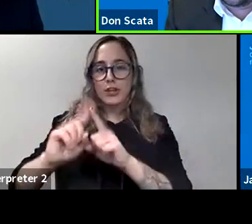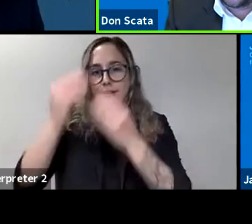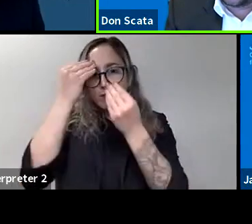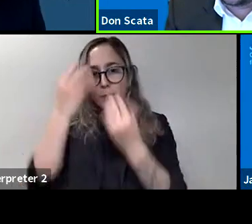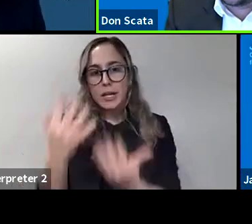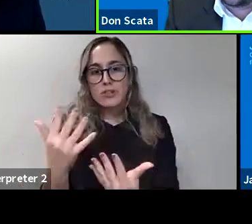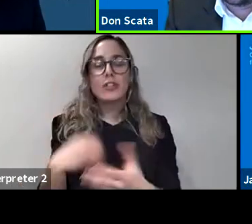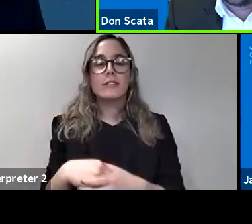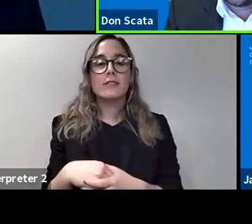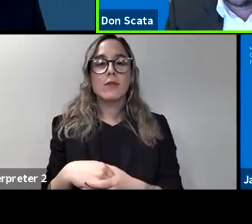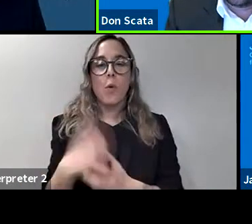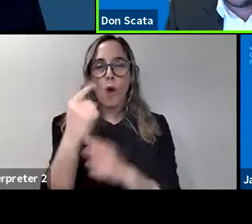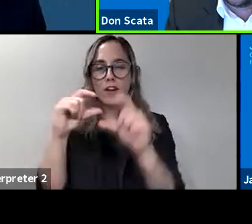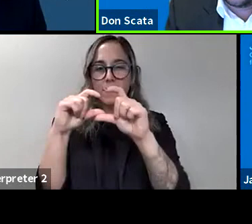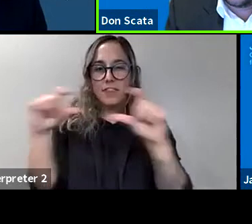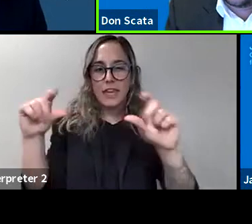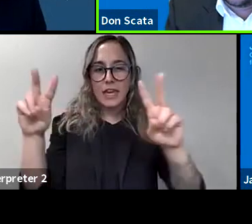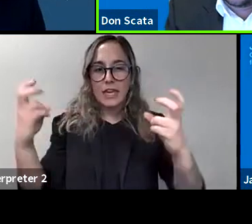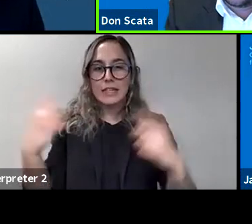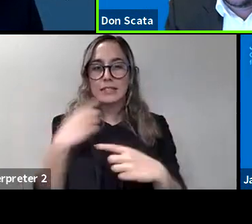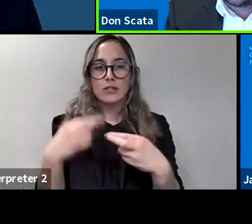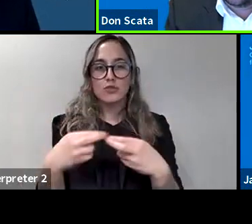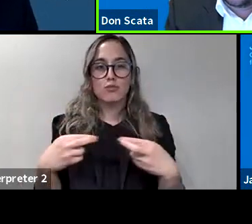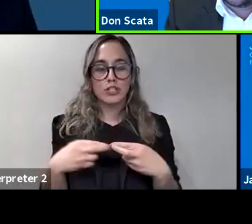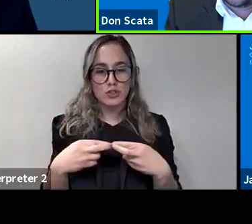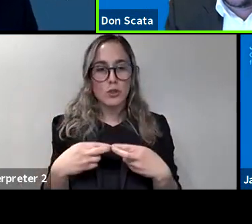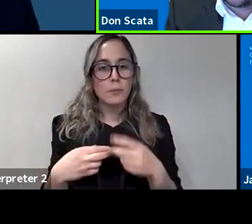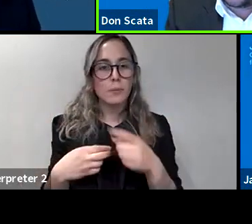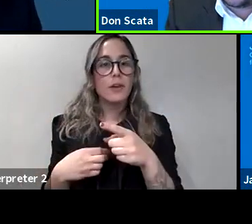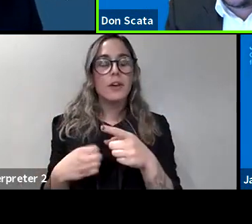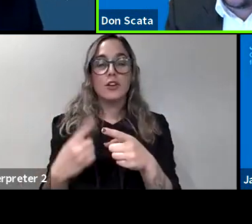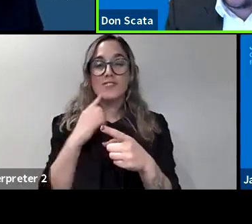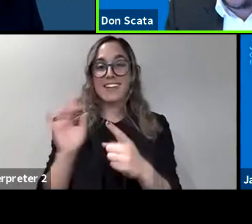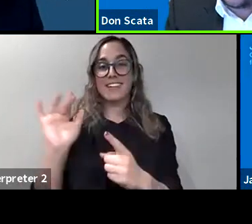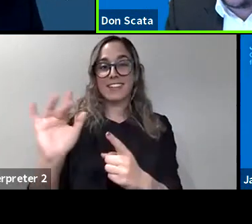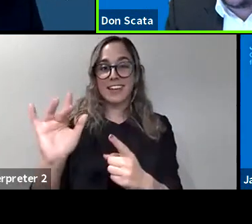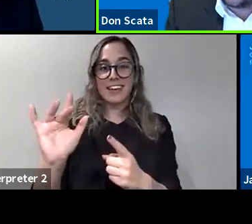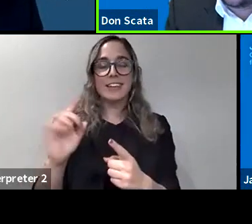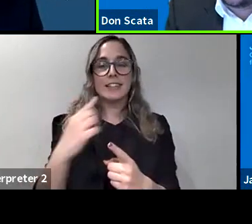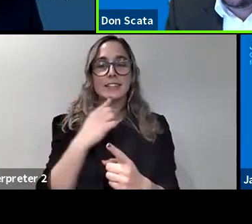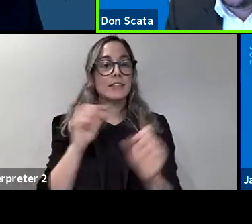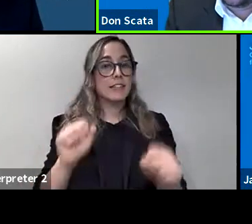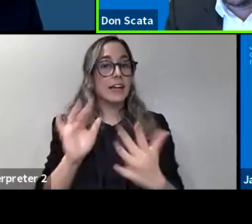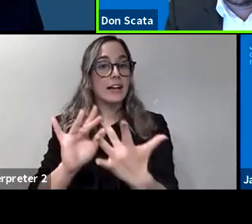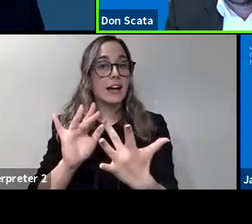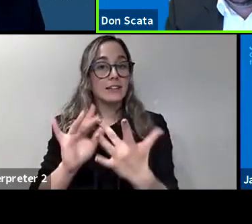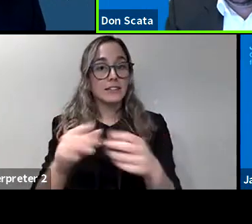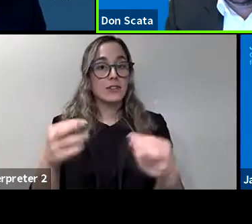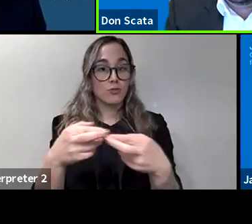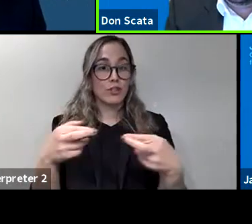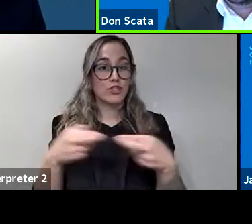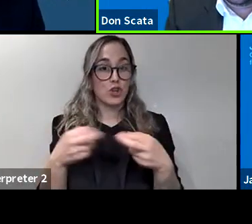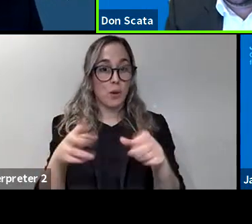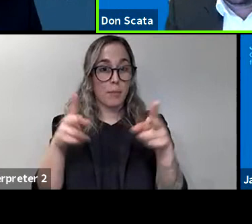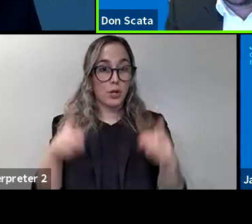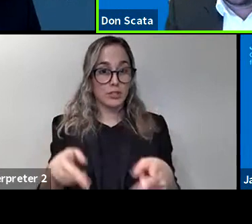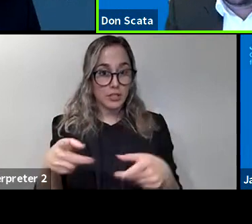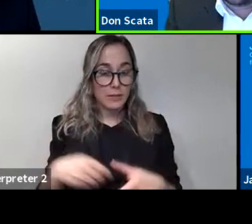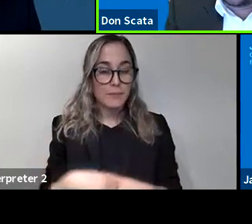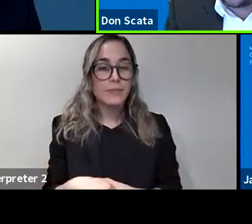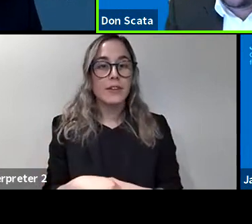and one of the headings is called Regional Ombudsman. And you can click a link that says you can contact the Regional Ombudsman.